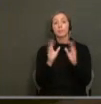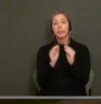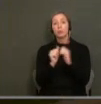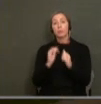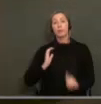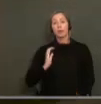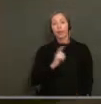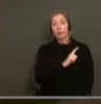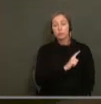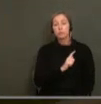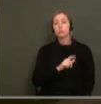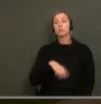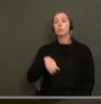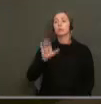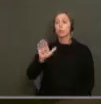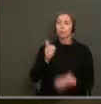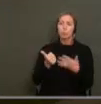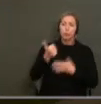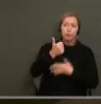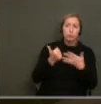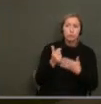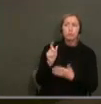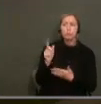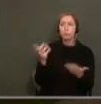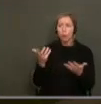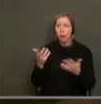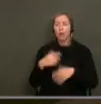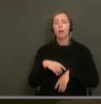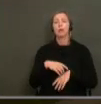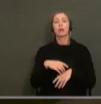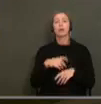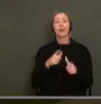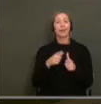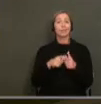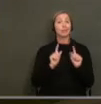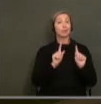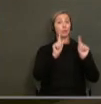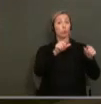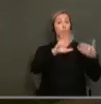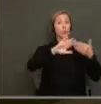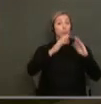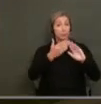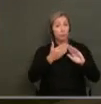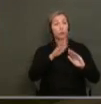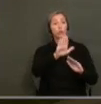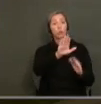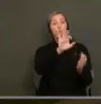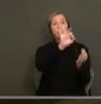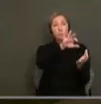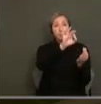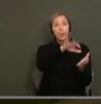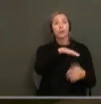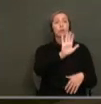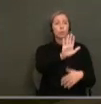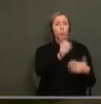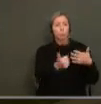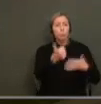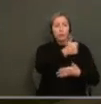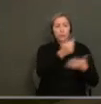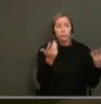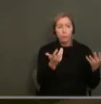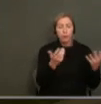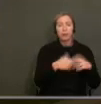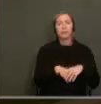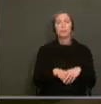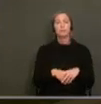their priorities were for the budget. We also came to the community and asked for your priorities. So what